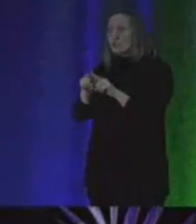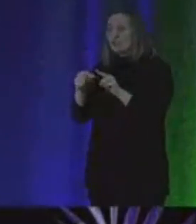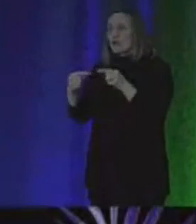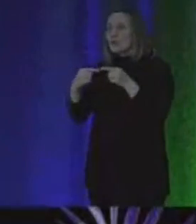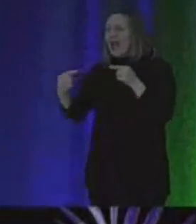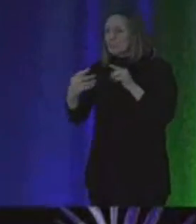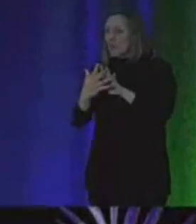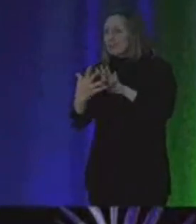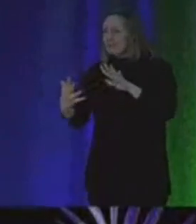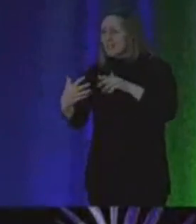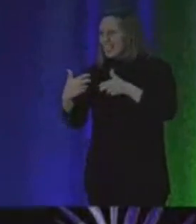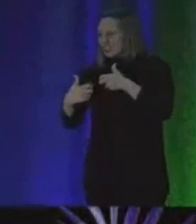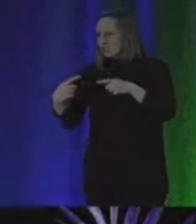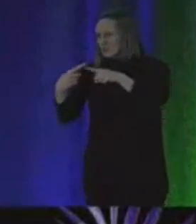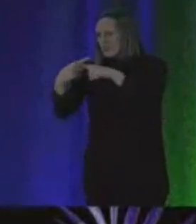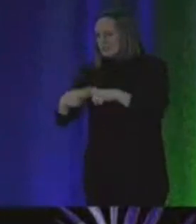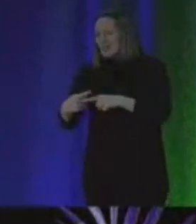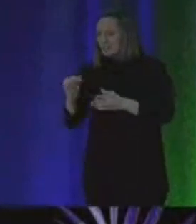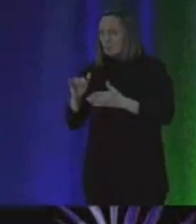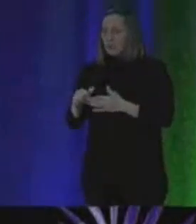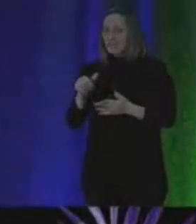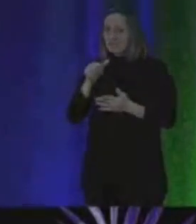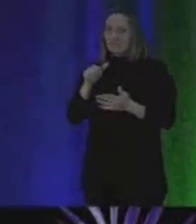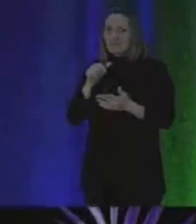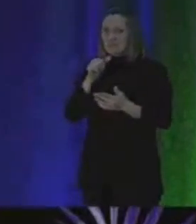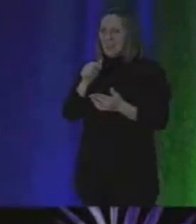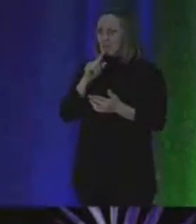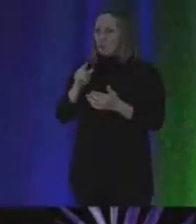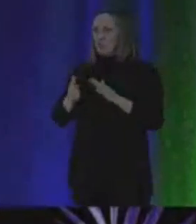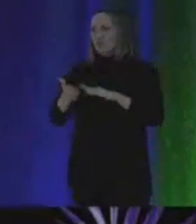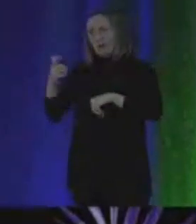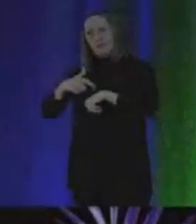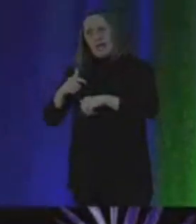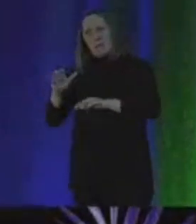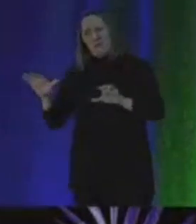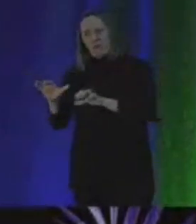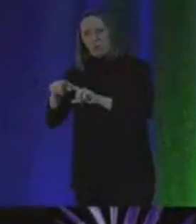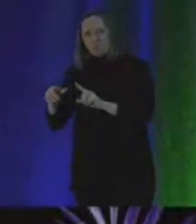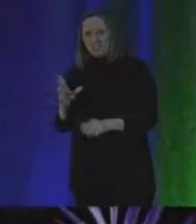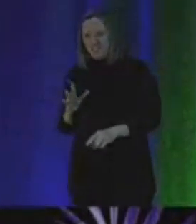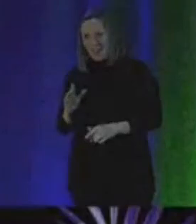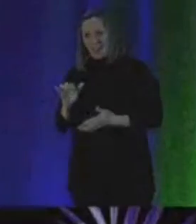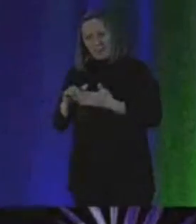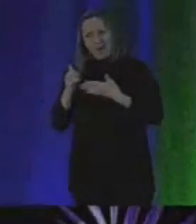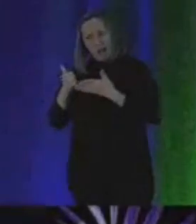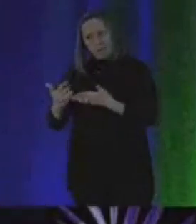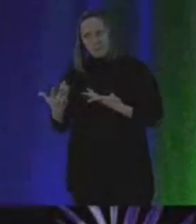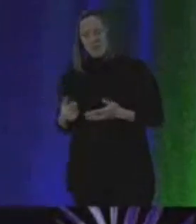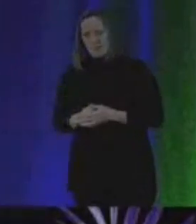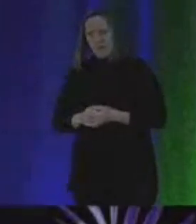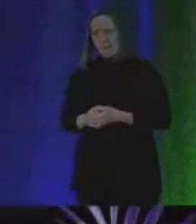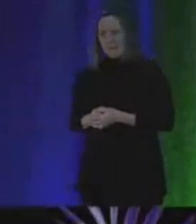issues, right? So that's not really like runtime performance-y, but dang, is that helpful?